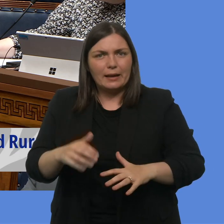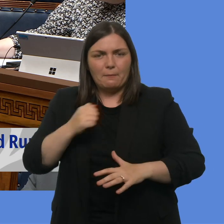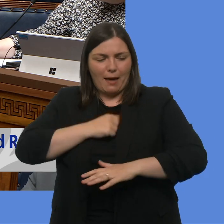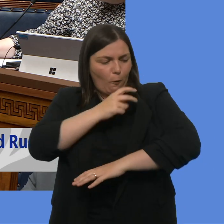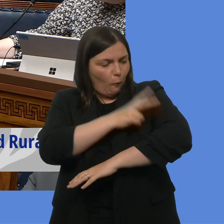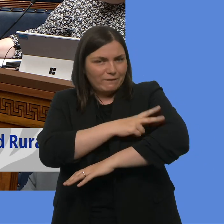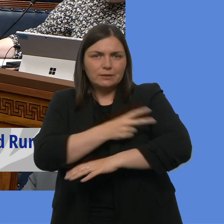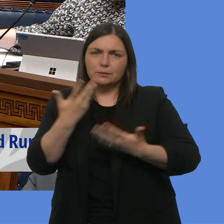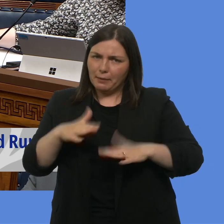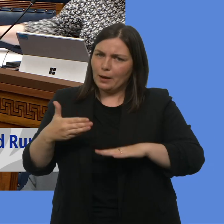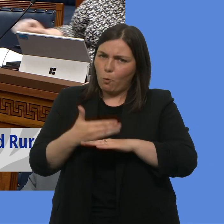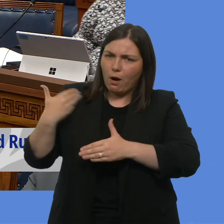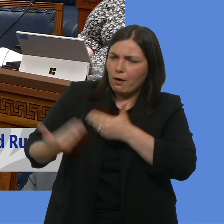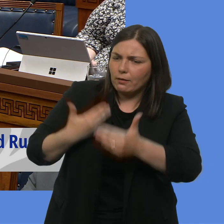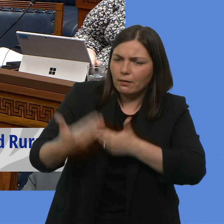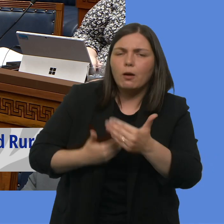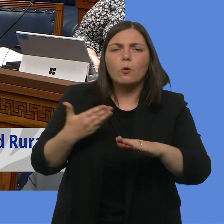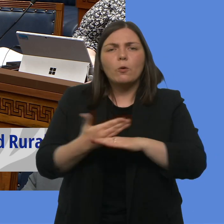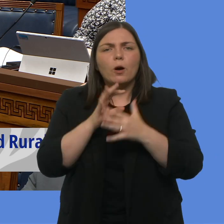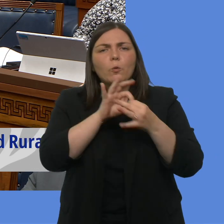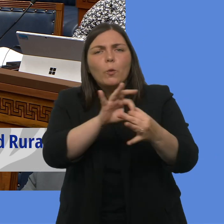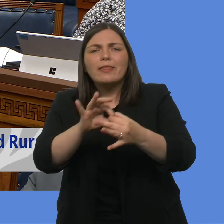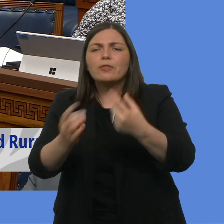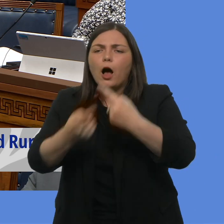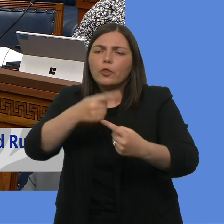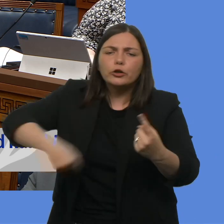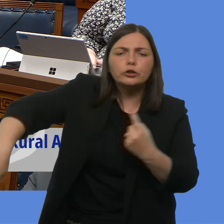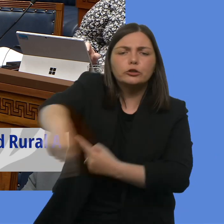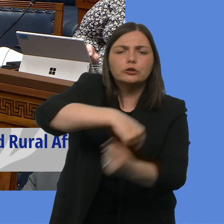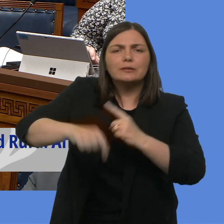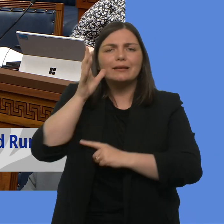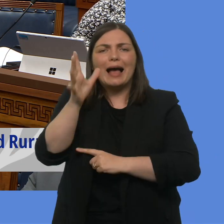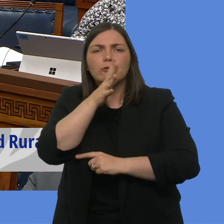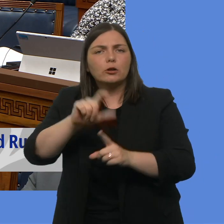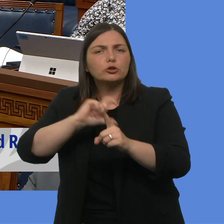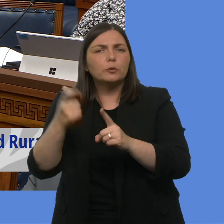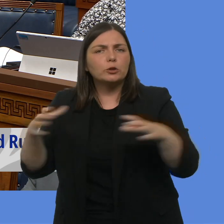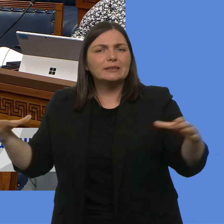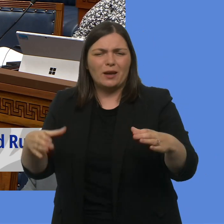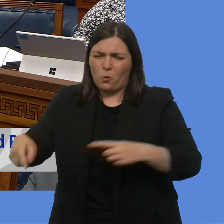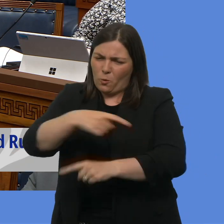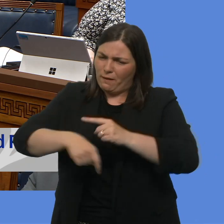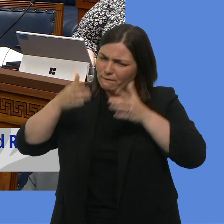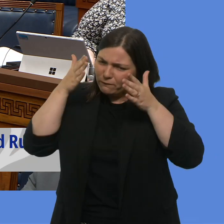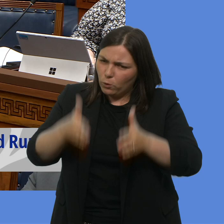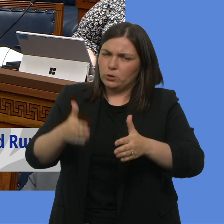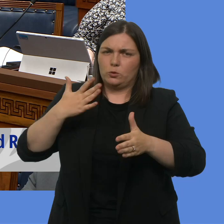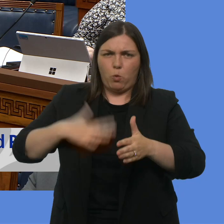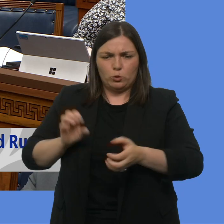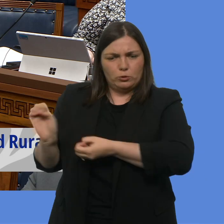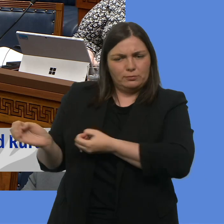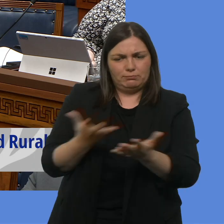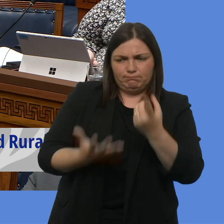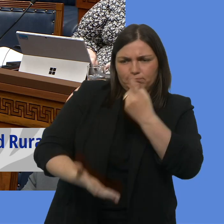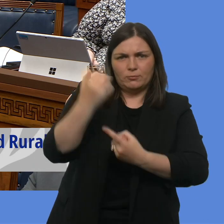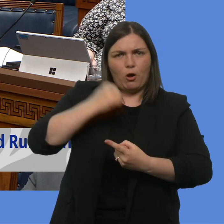but also working in conjunction with others, particularly within the agricultural community. And we're very much focused upon delivering that action plan, as we've been doing over the last number of